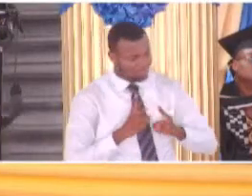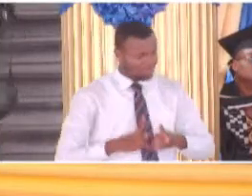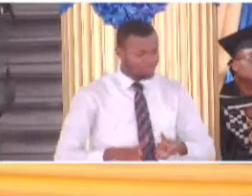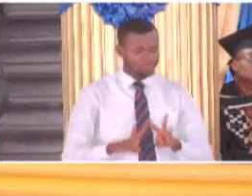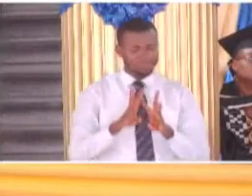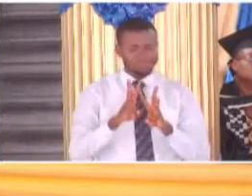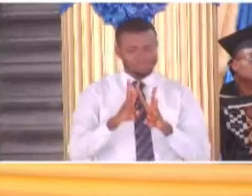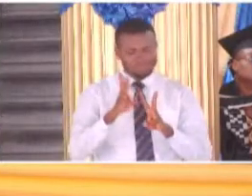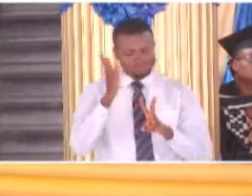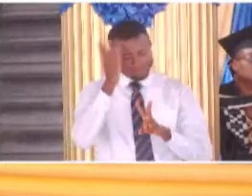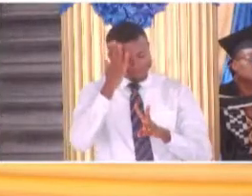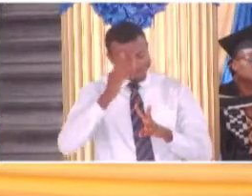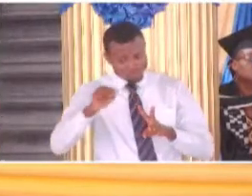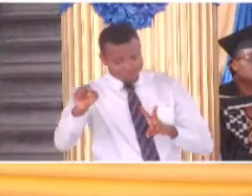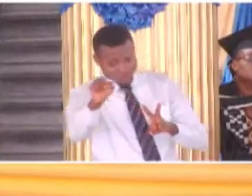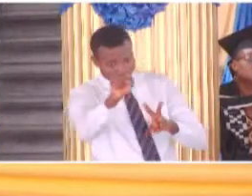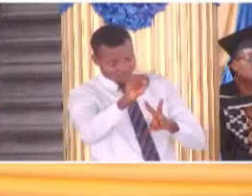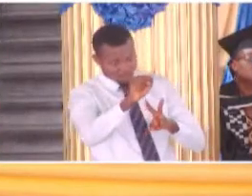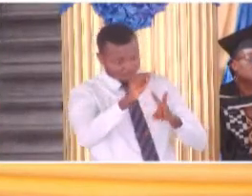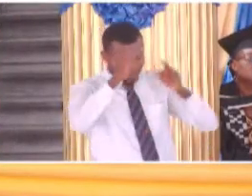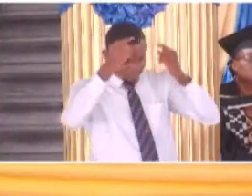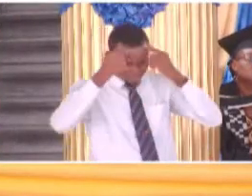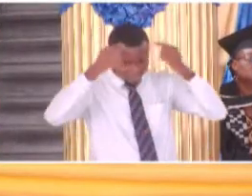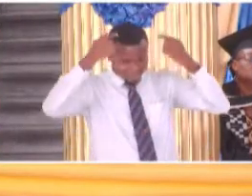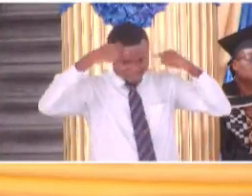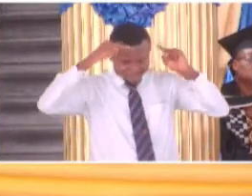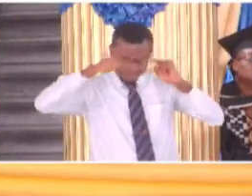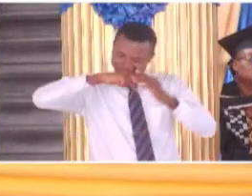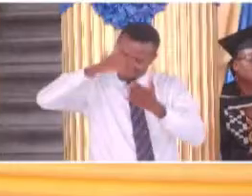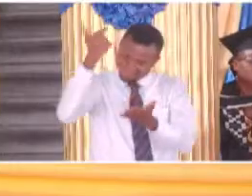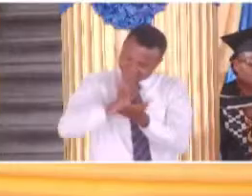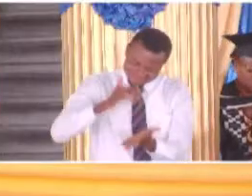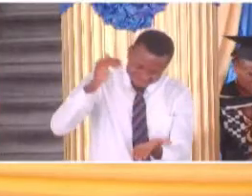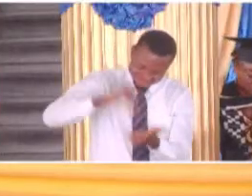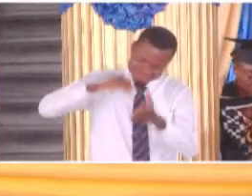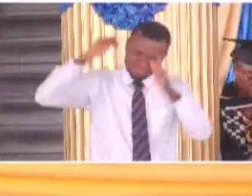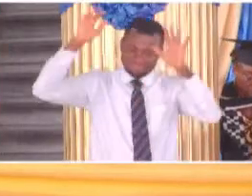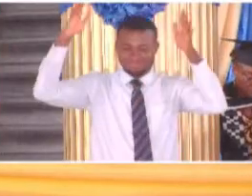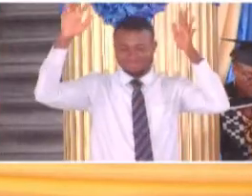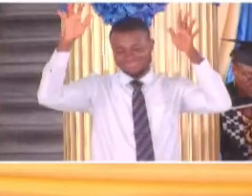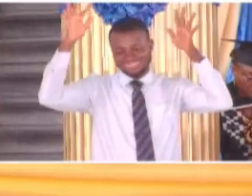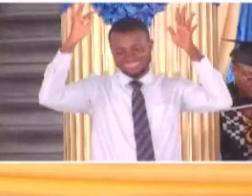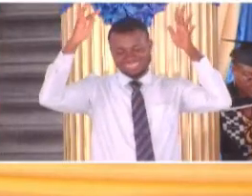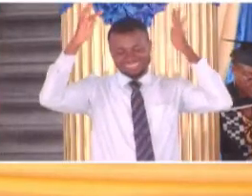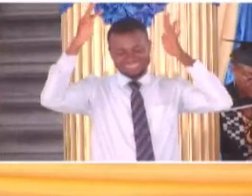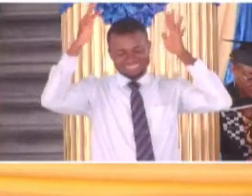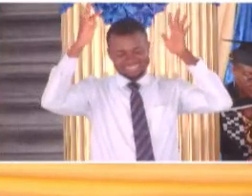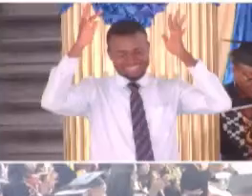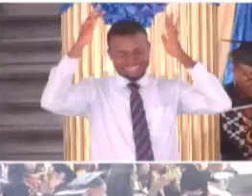to their success. Graduates, let's show appreciation by a round of applause.